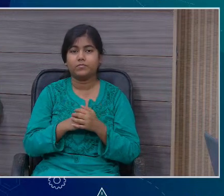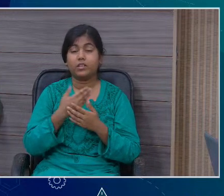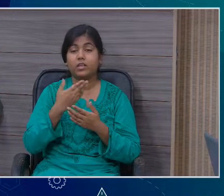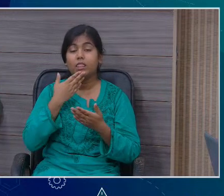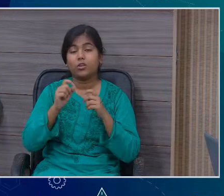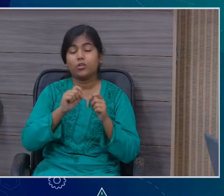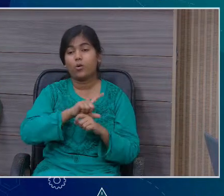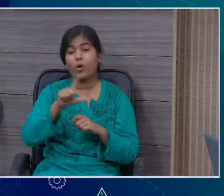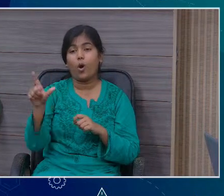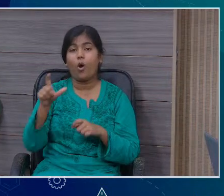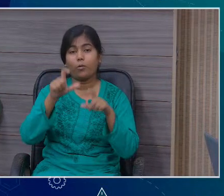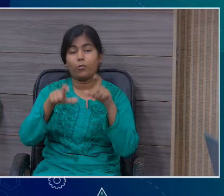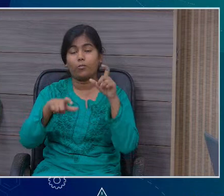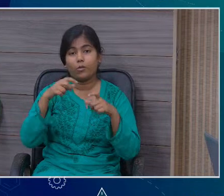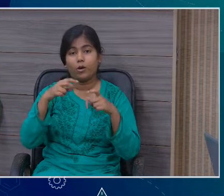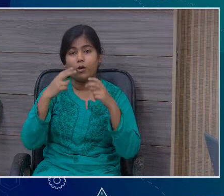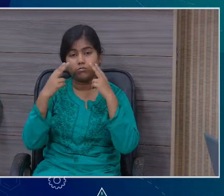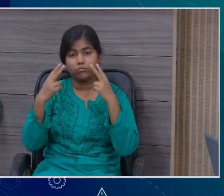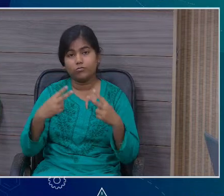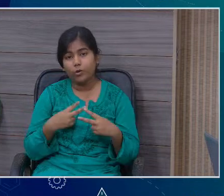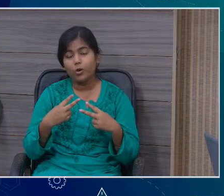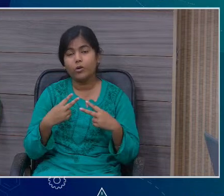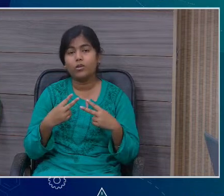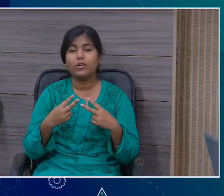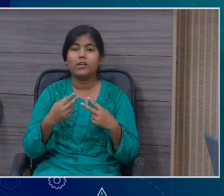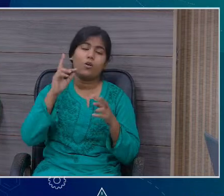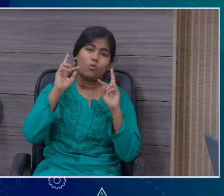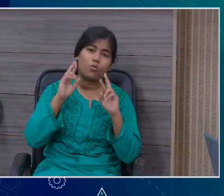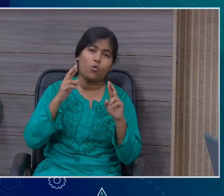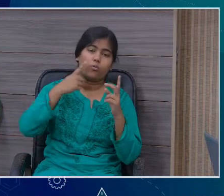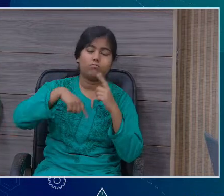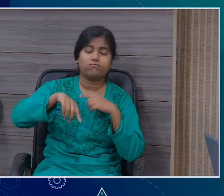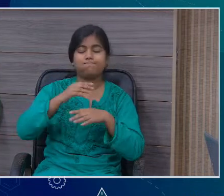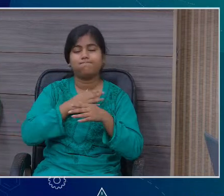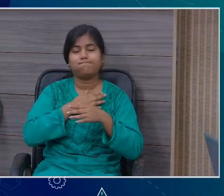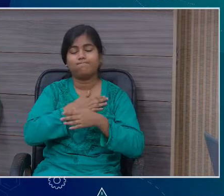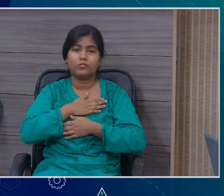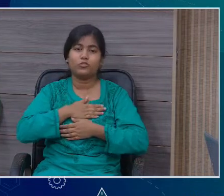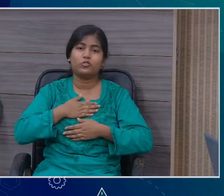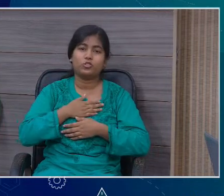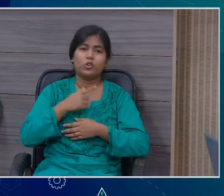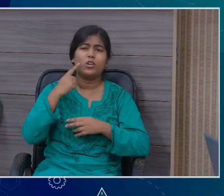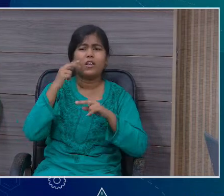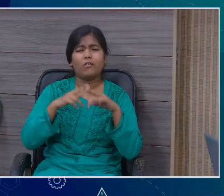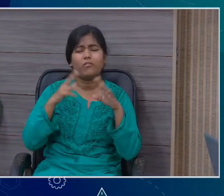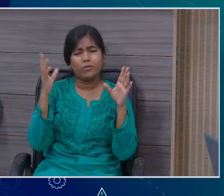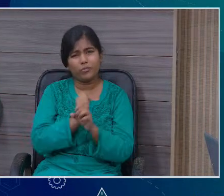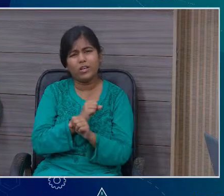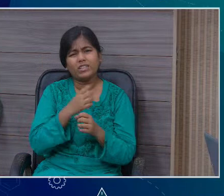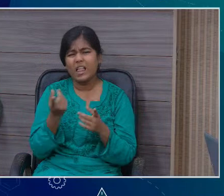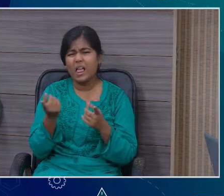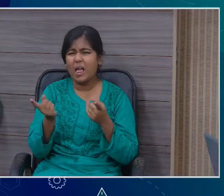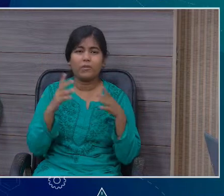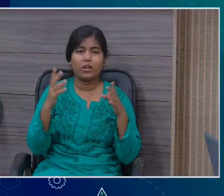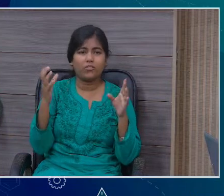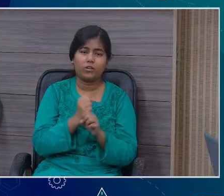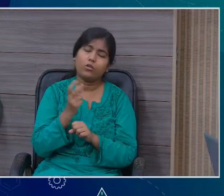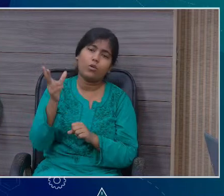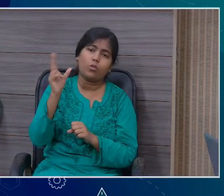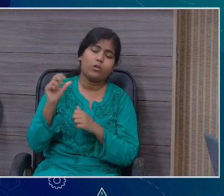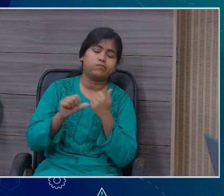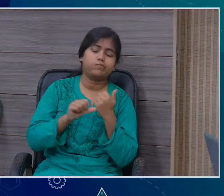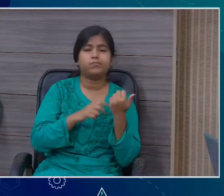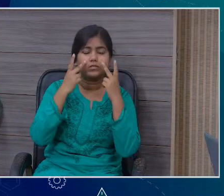you to all the viewers for watching this session. I hope you really enjoyed it. And if you have missed it for any reason, then you can watch it again